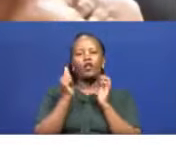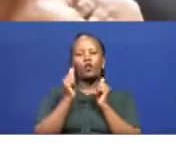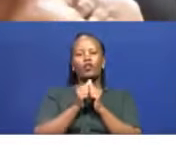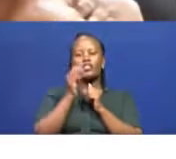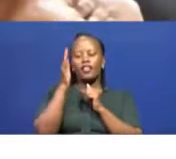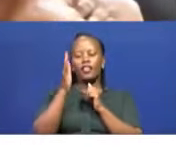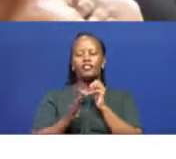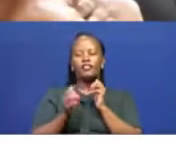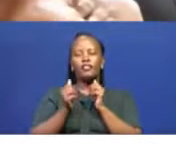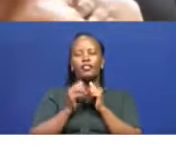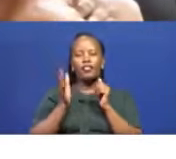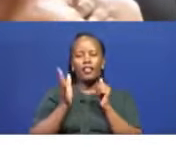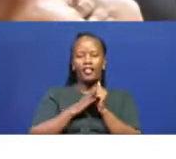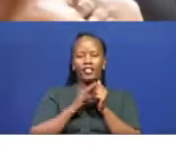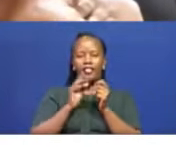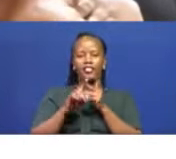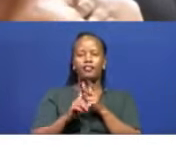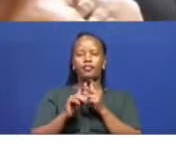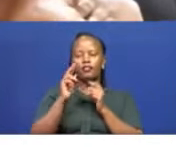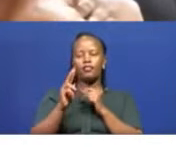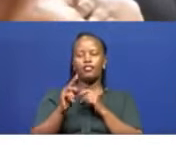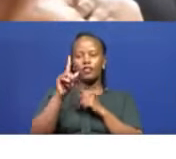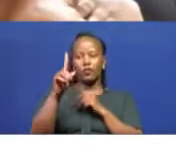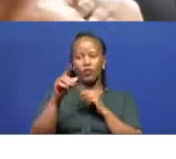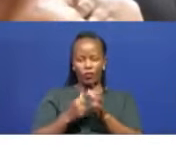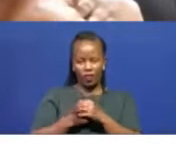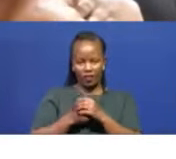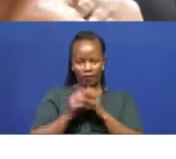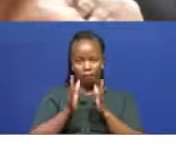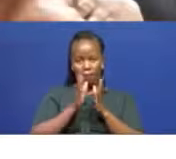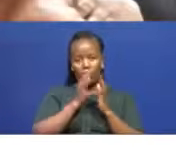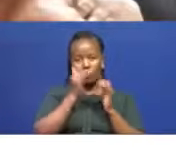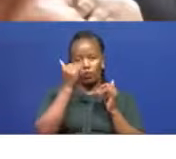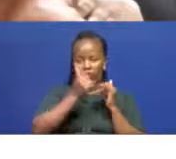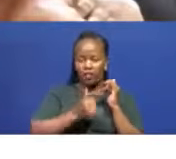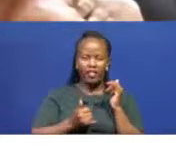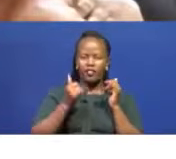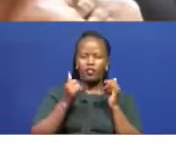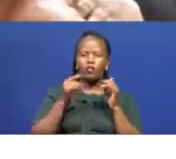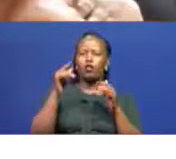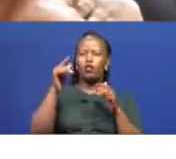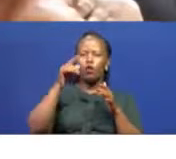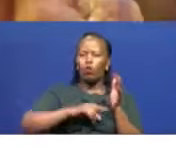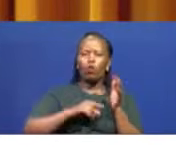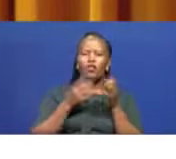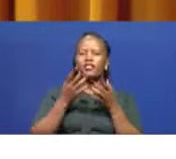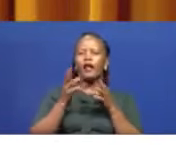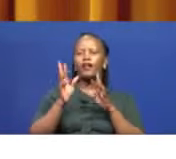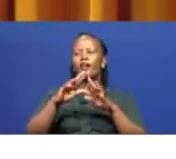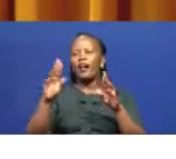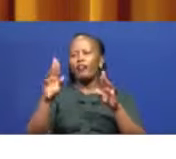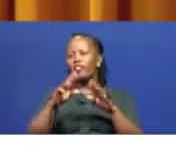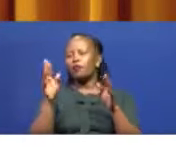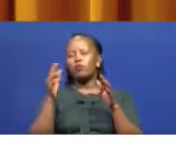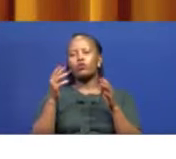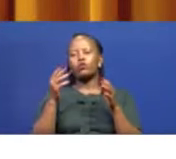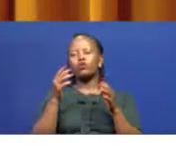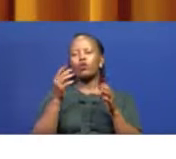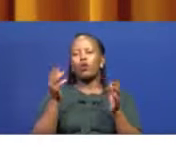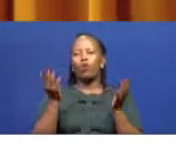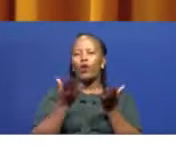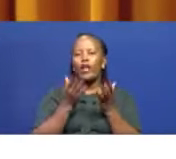19, 20, and 21. And finally, what reliefs are available where a